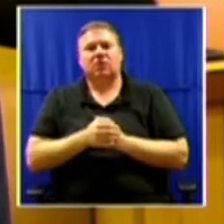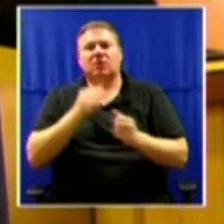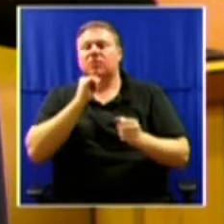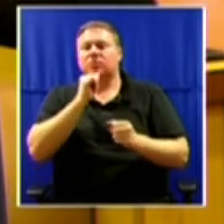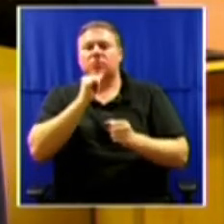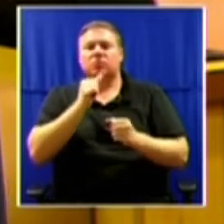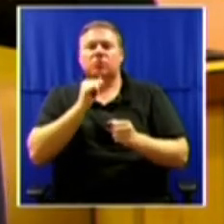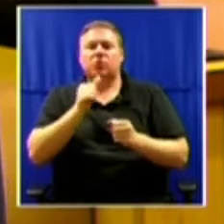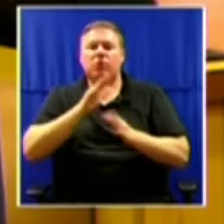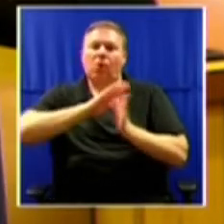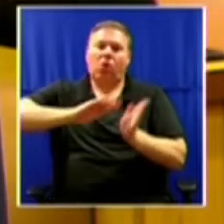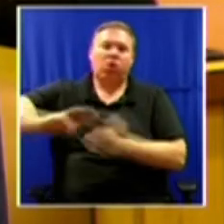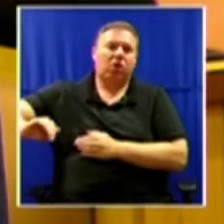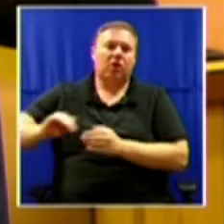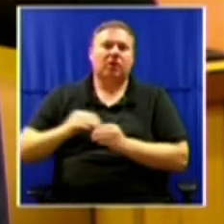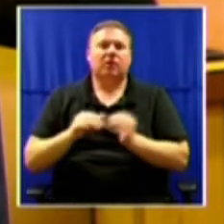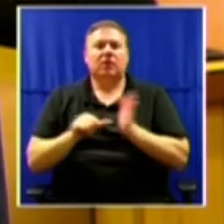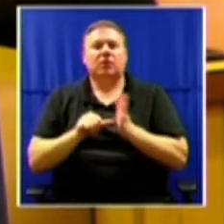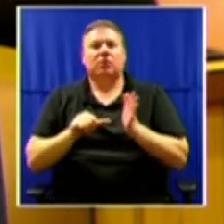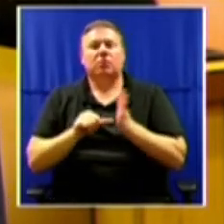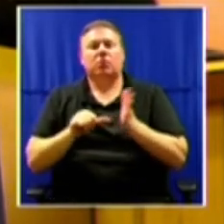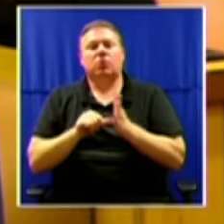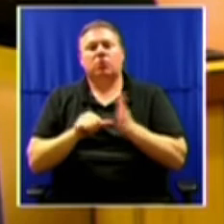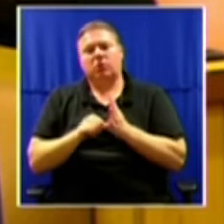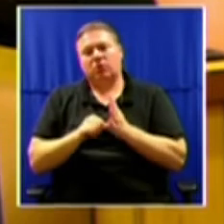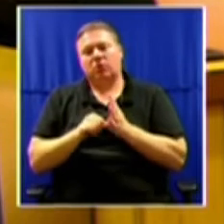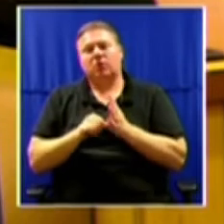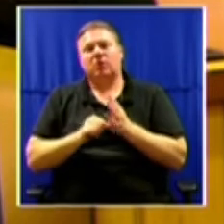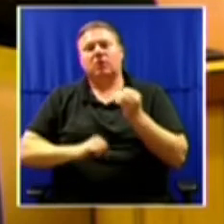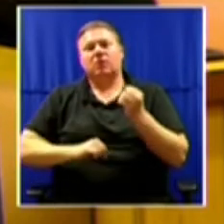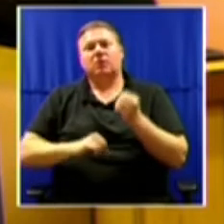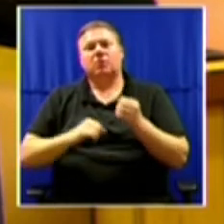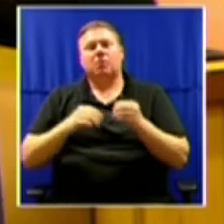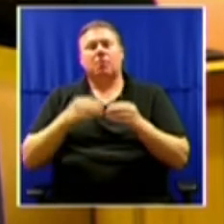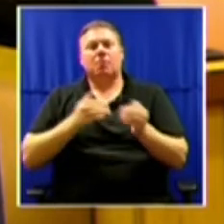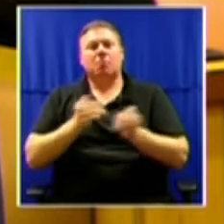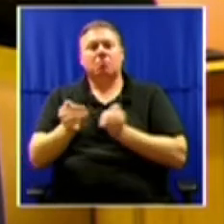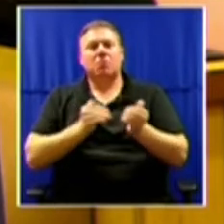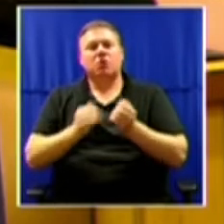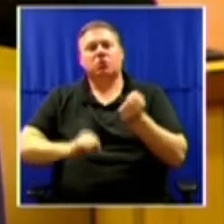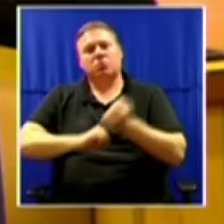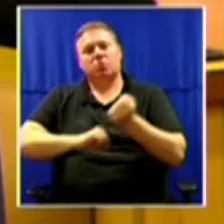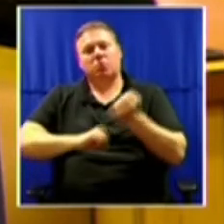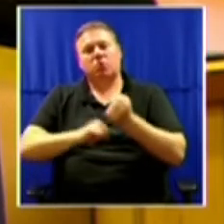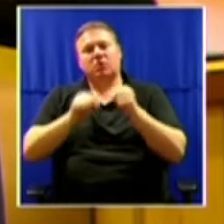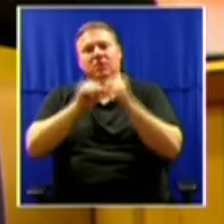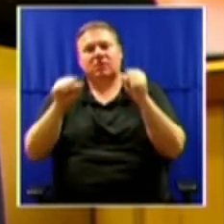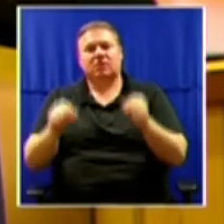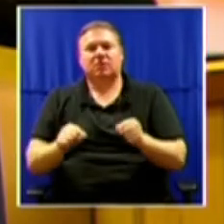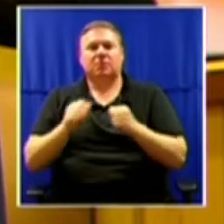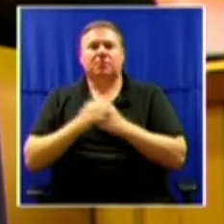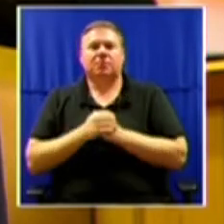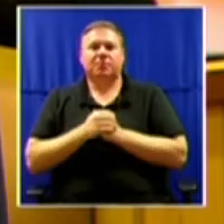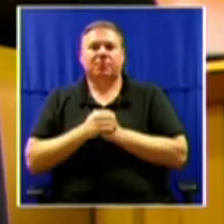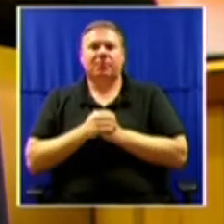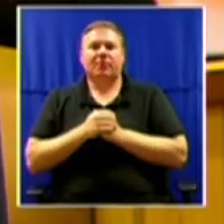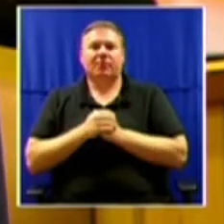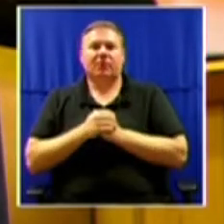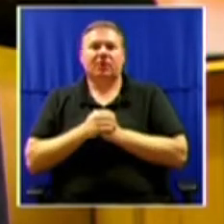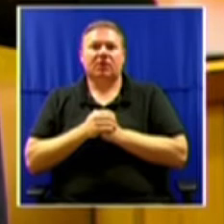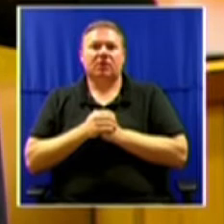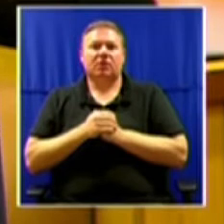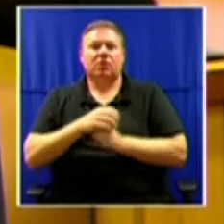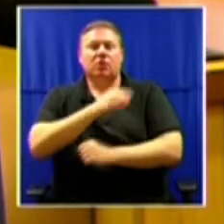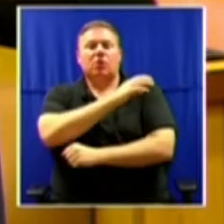from this crucial rape care management support system. Therefore, the availability of hospitals or